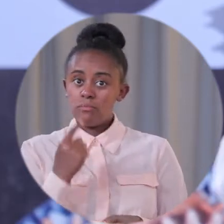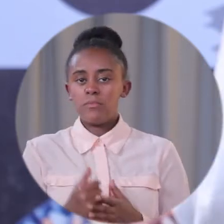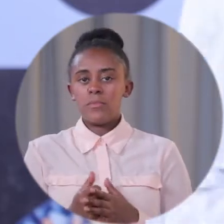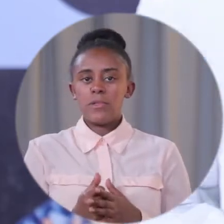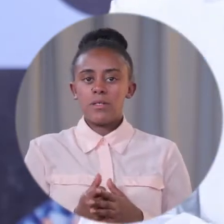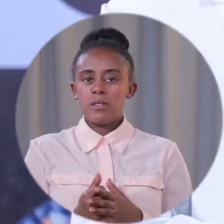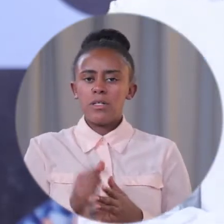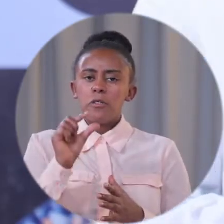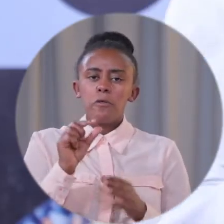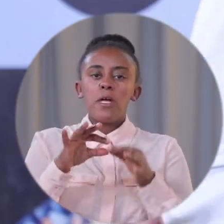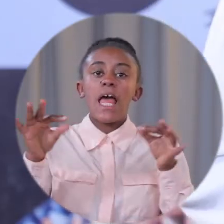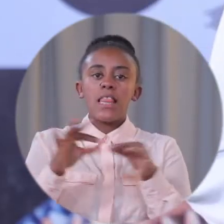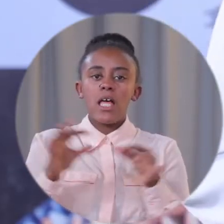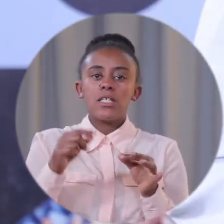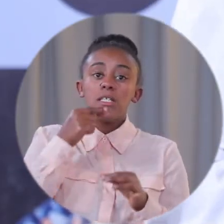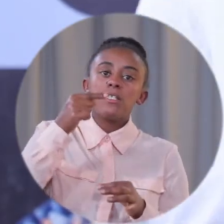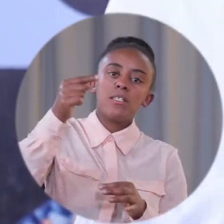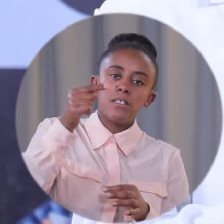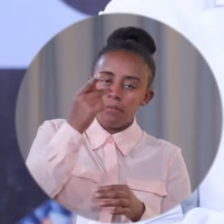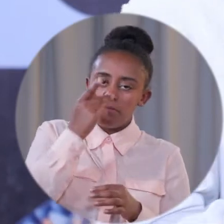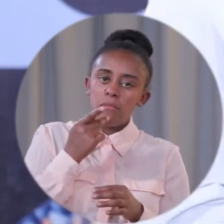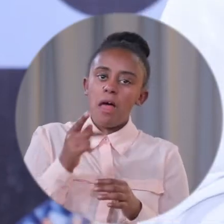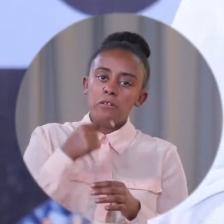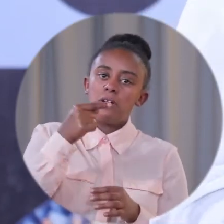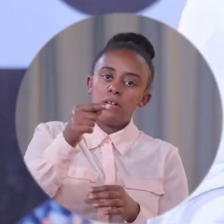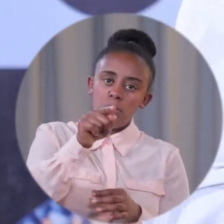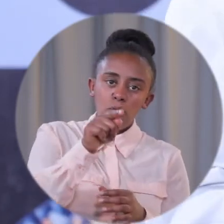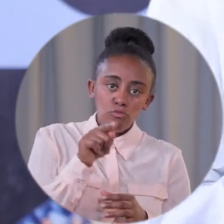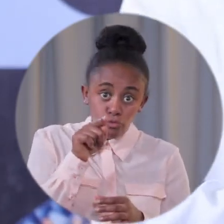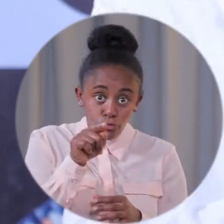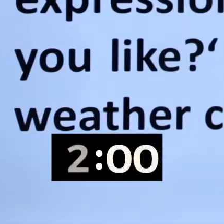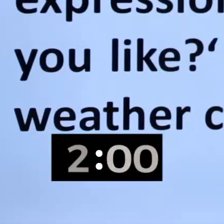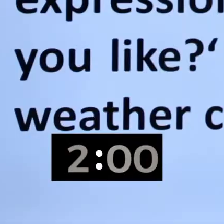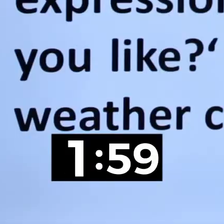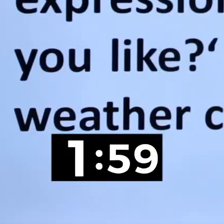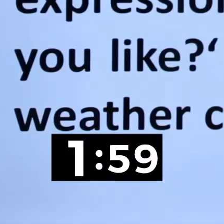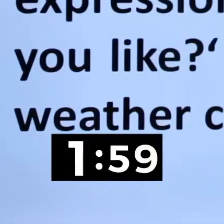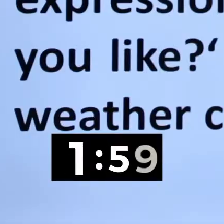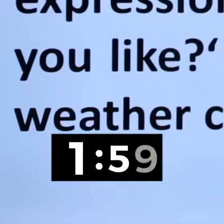your parent. Dear parents, please listen to them. 2 minutes.